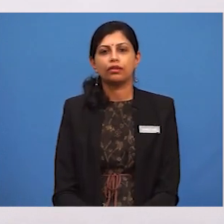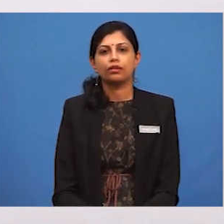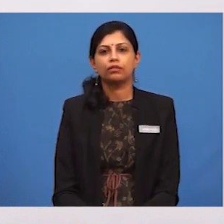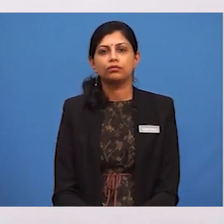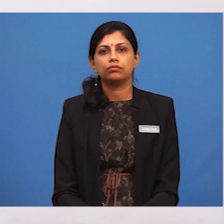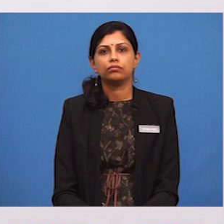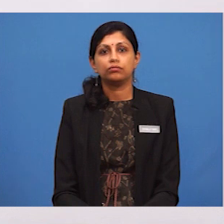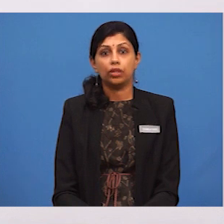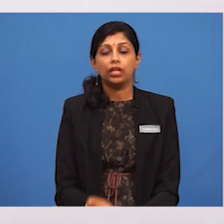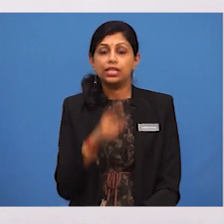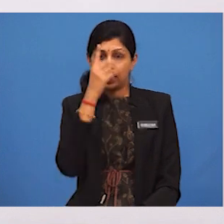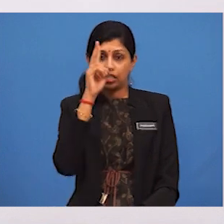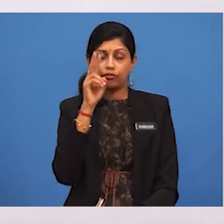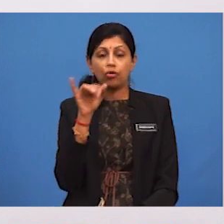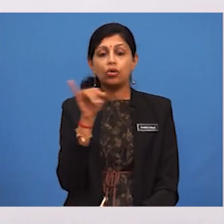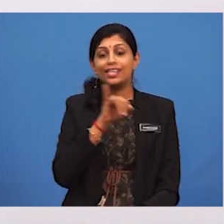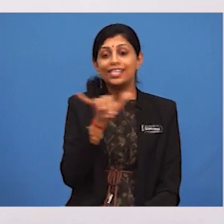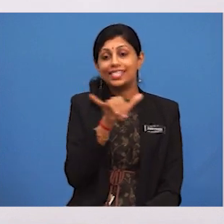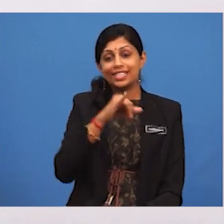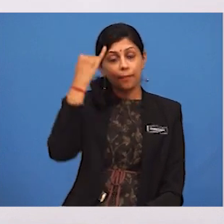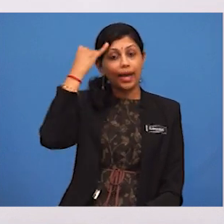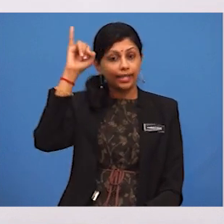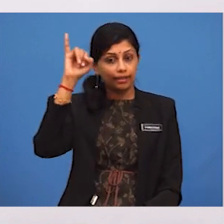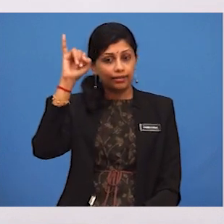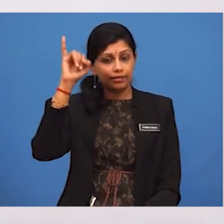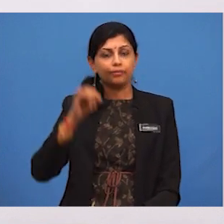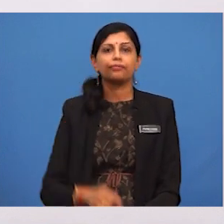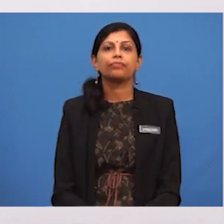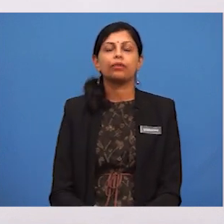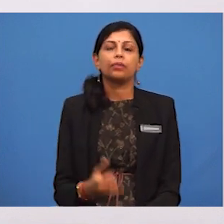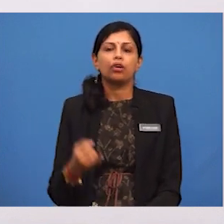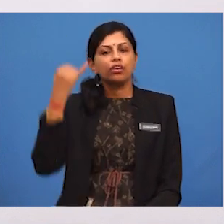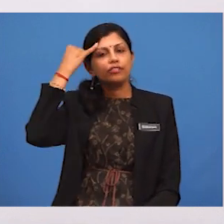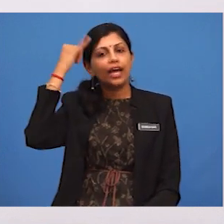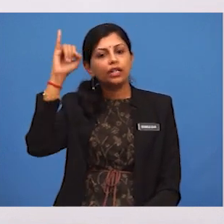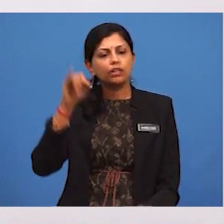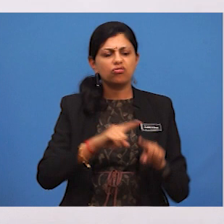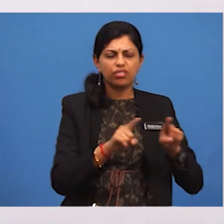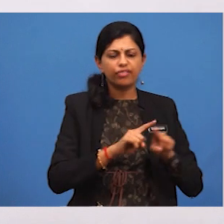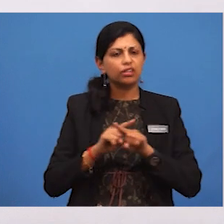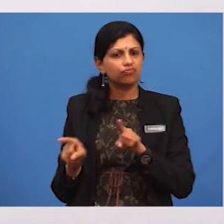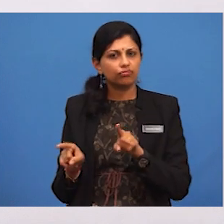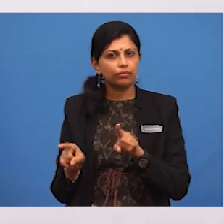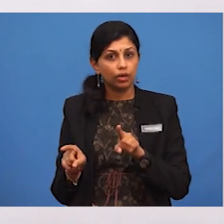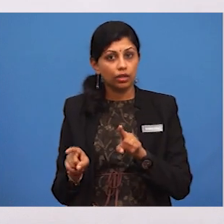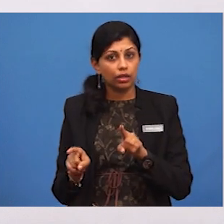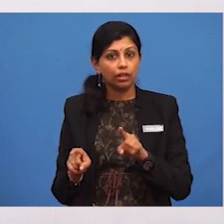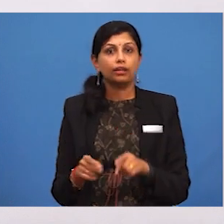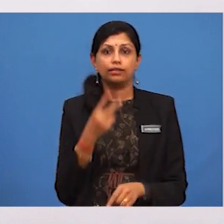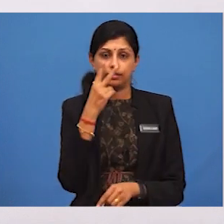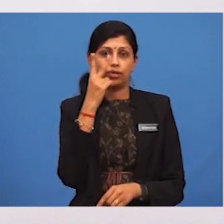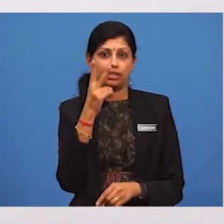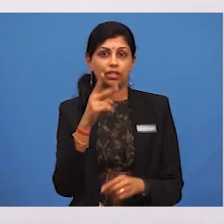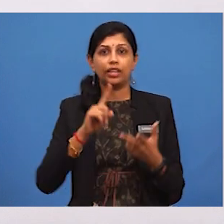If your idea is different, you can use on the contrary or however. If